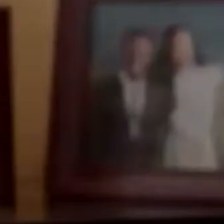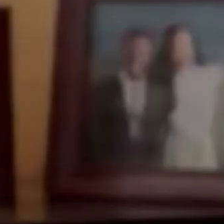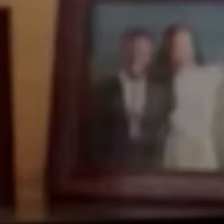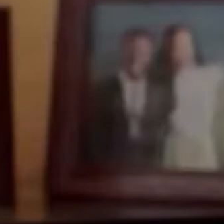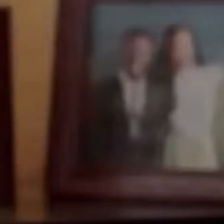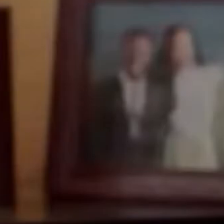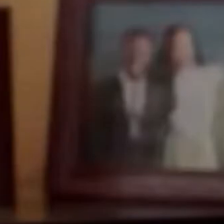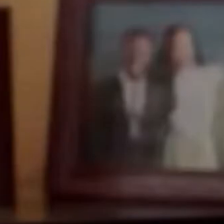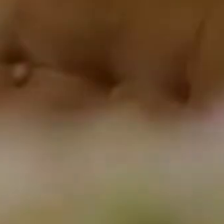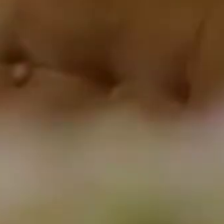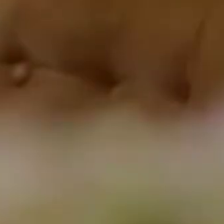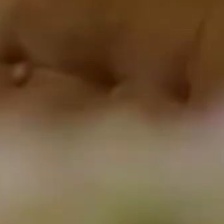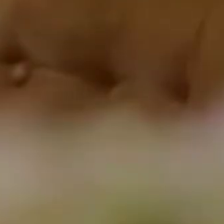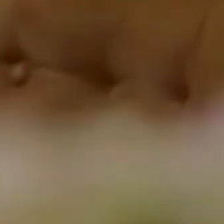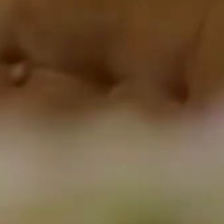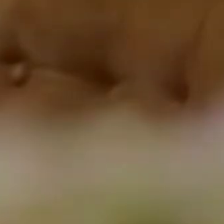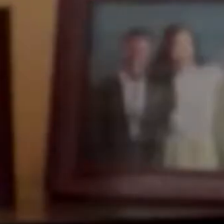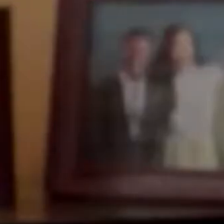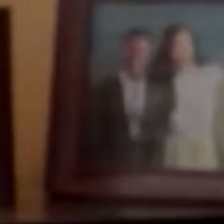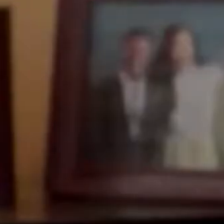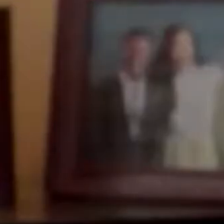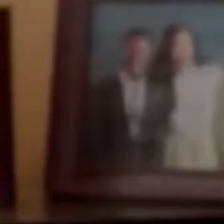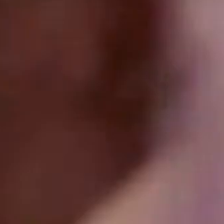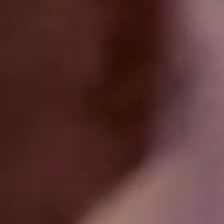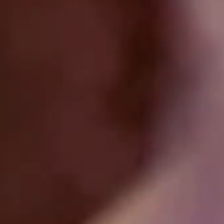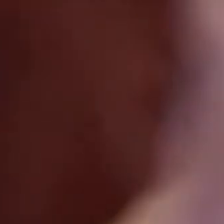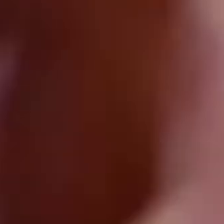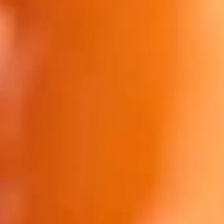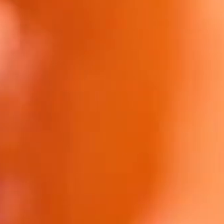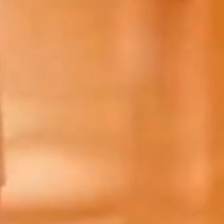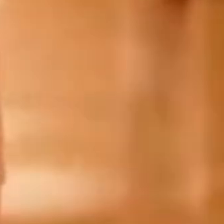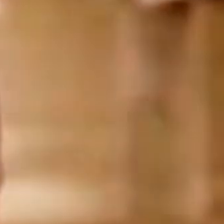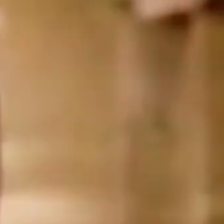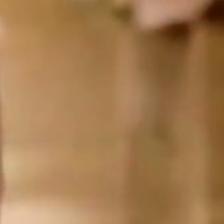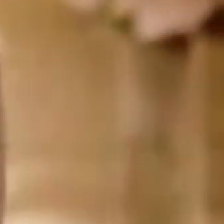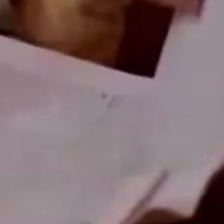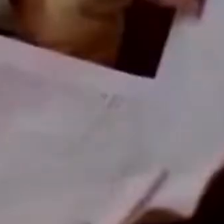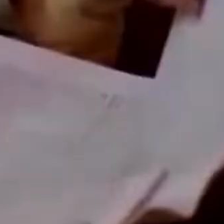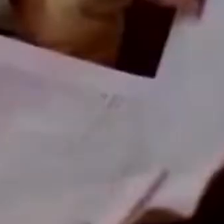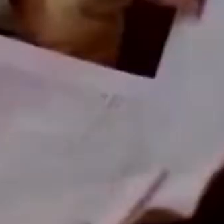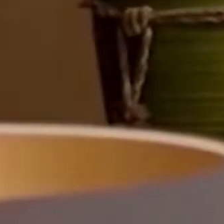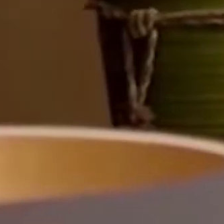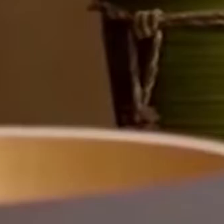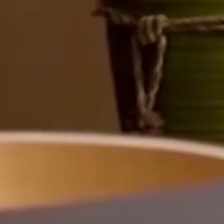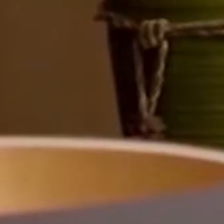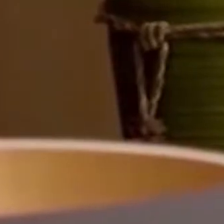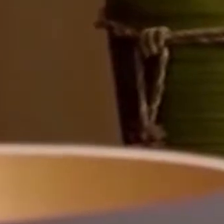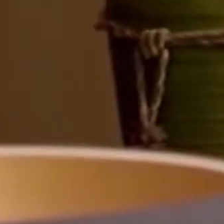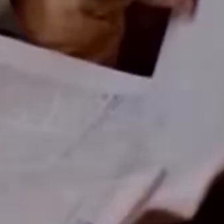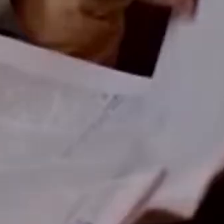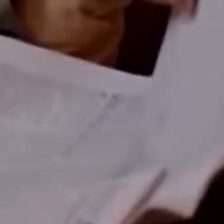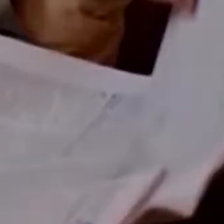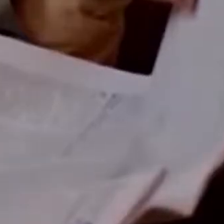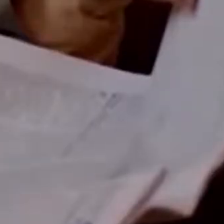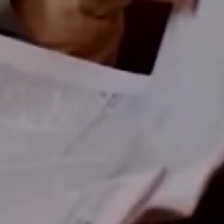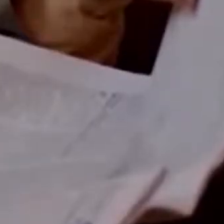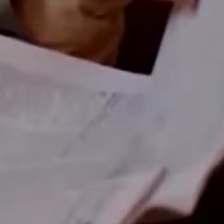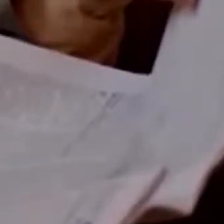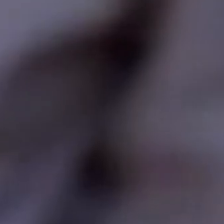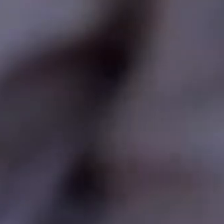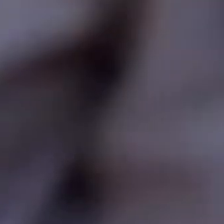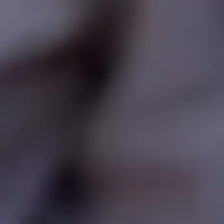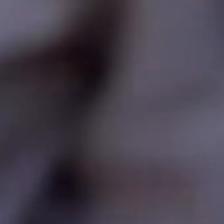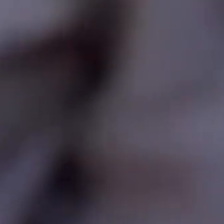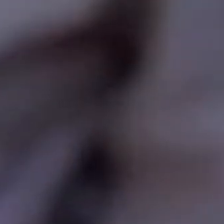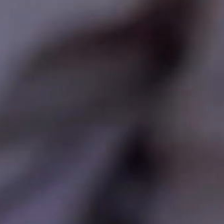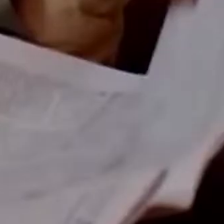how to get rid of family baggage. You have to always know where to let off steam. You are a Rashanti. You must never